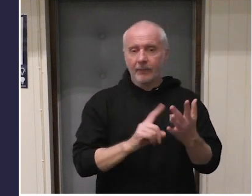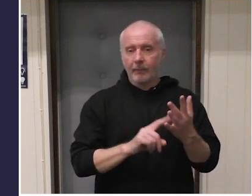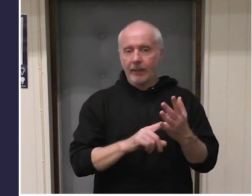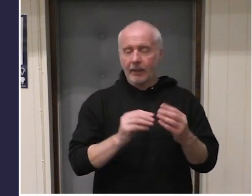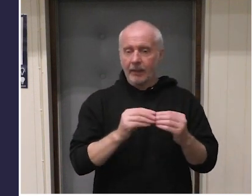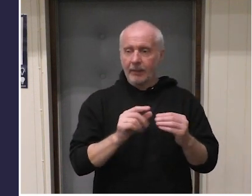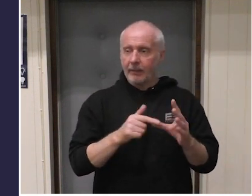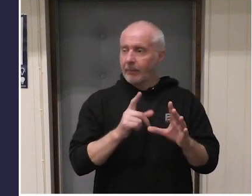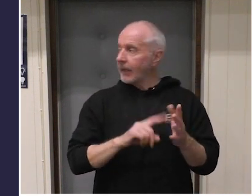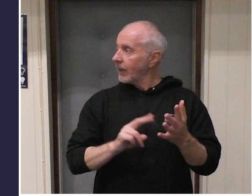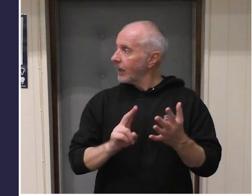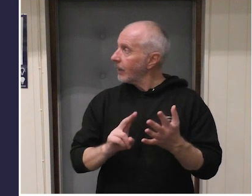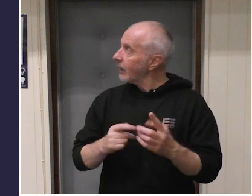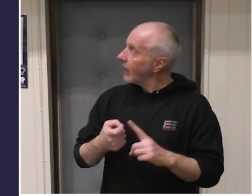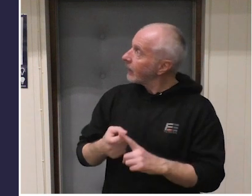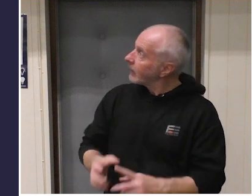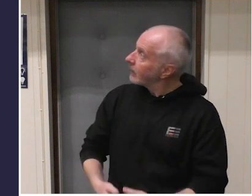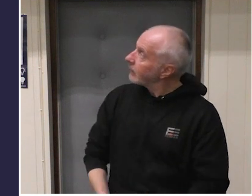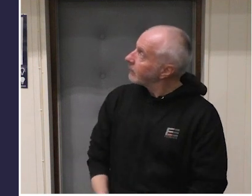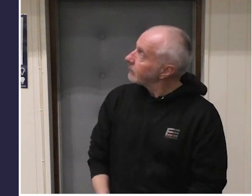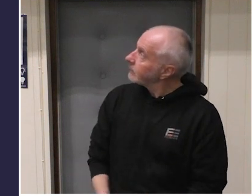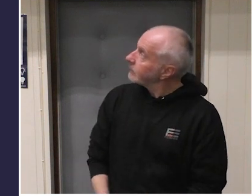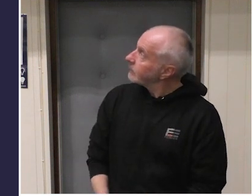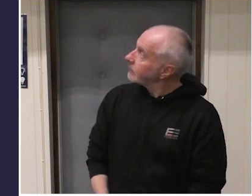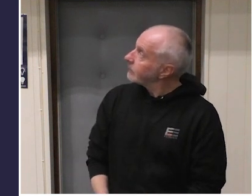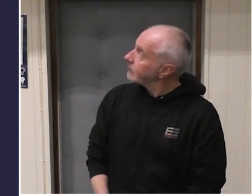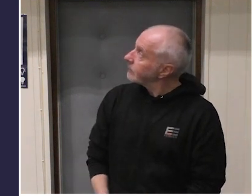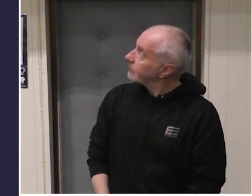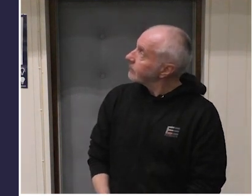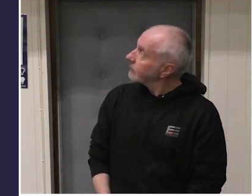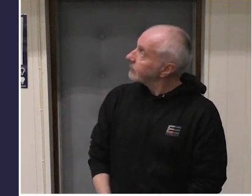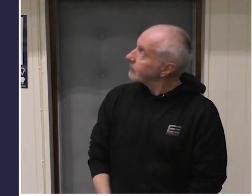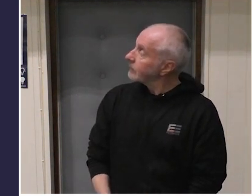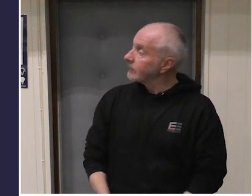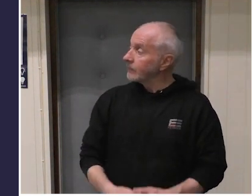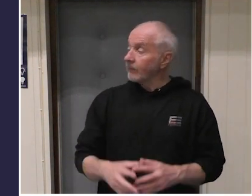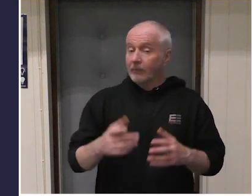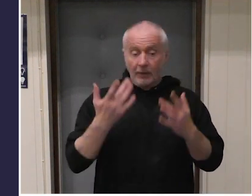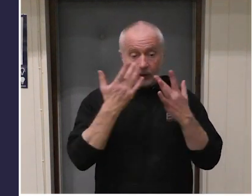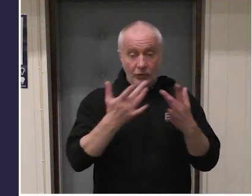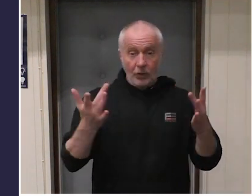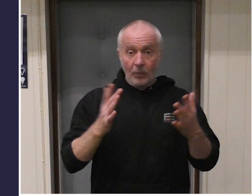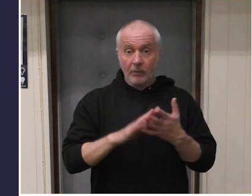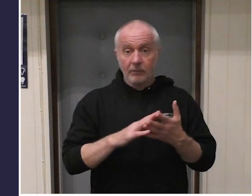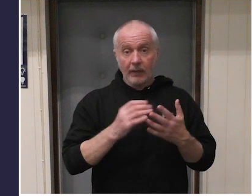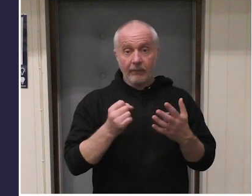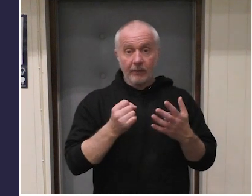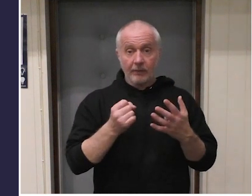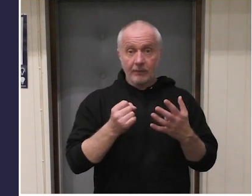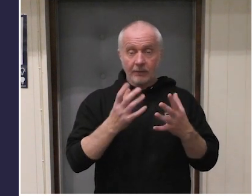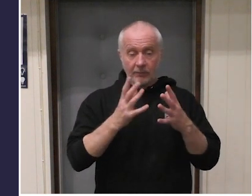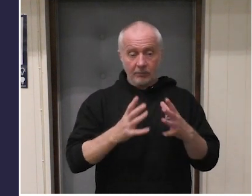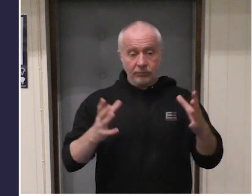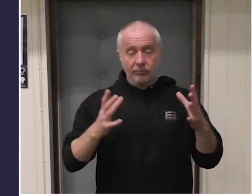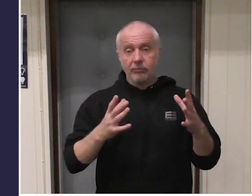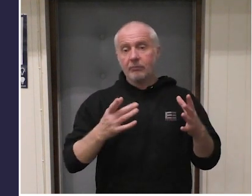Ilya Nemenin, I think. And they showed that you can create a quantity of information theory quantity called